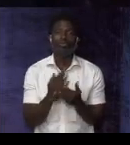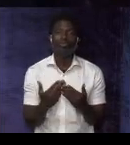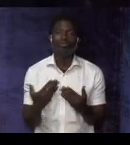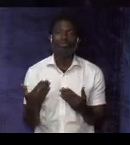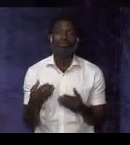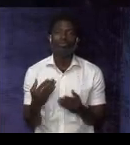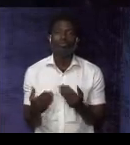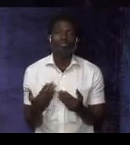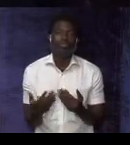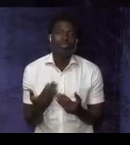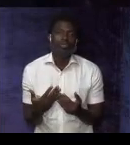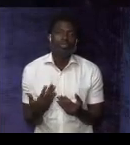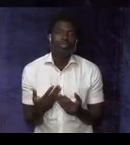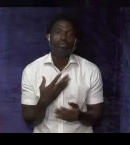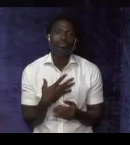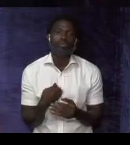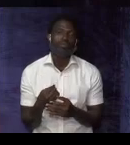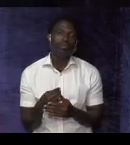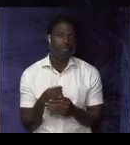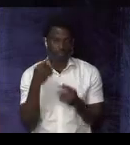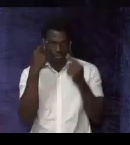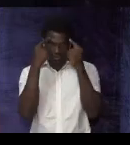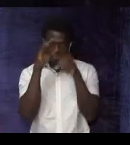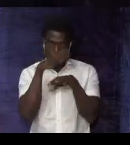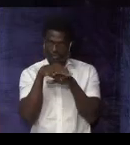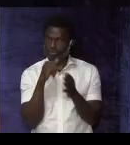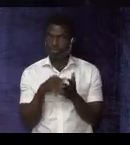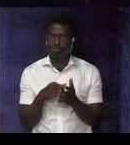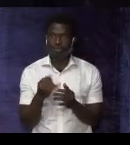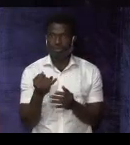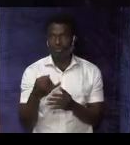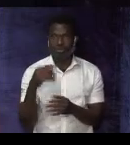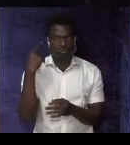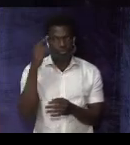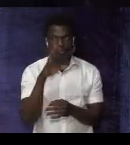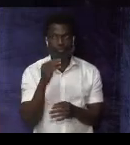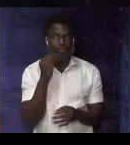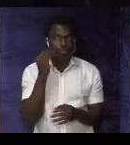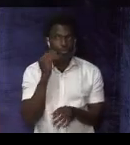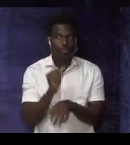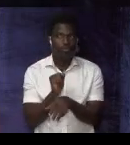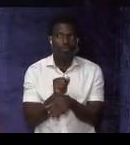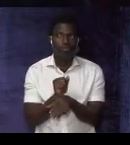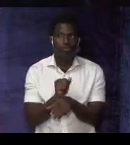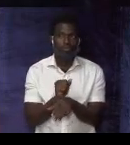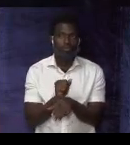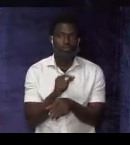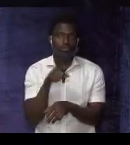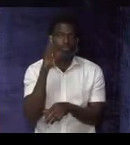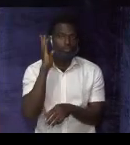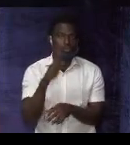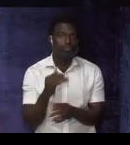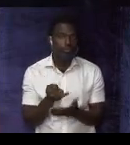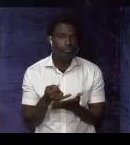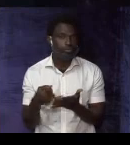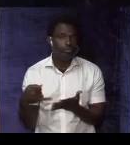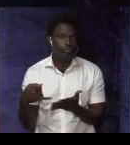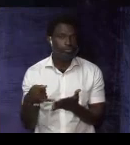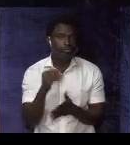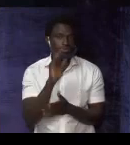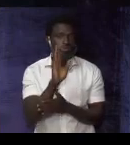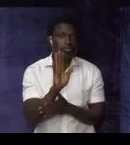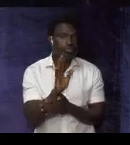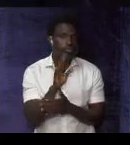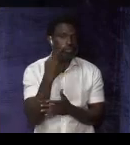actually. It's something that you need to do some research on and ponder over. You're going to draw for your homework. You will